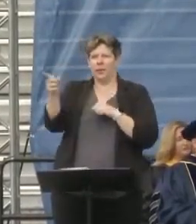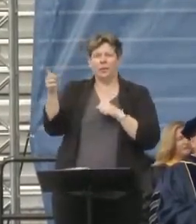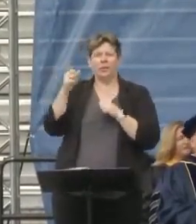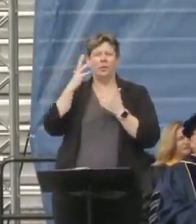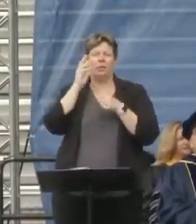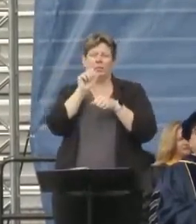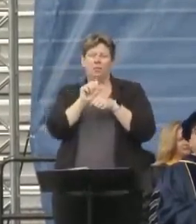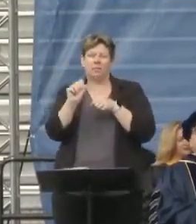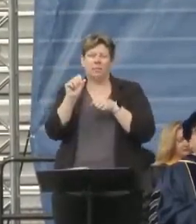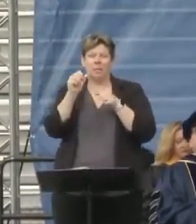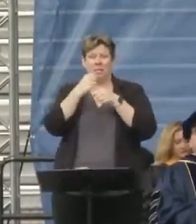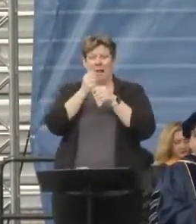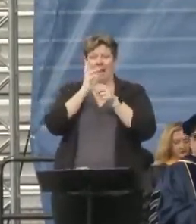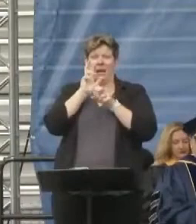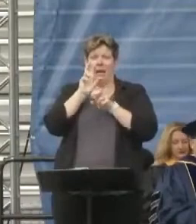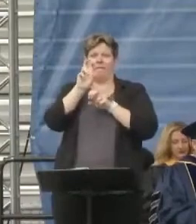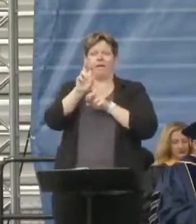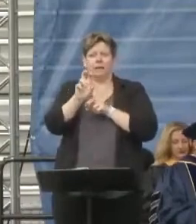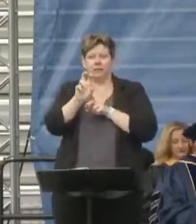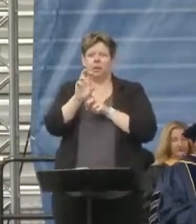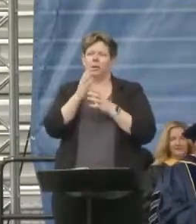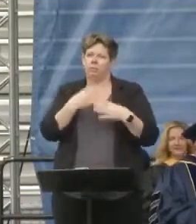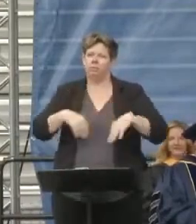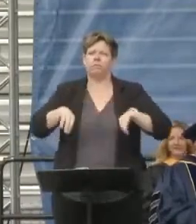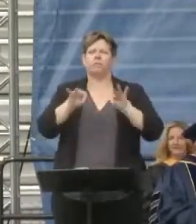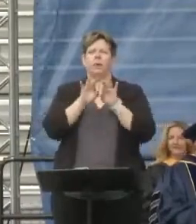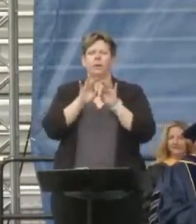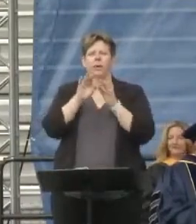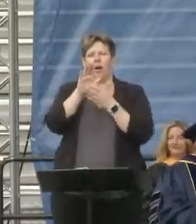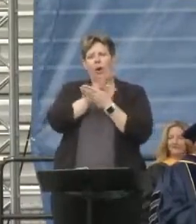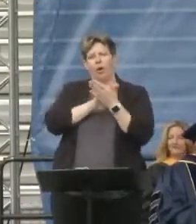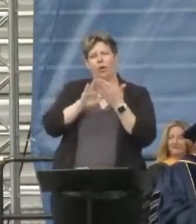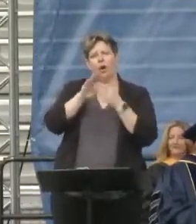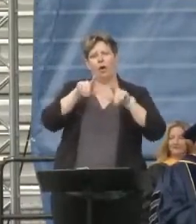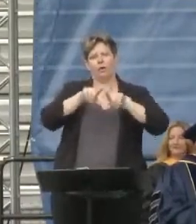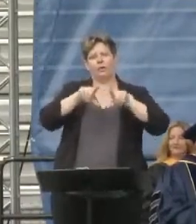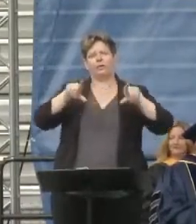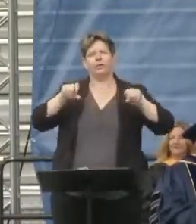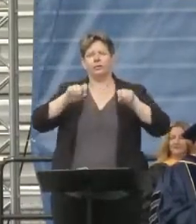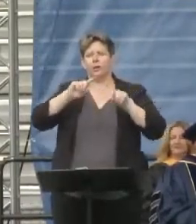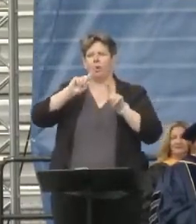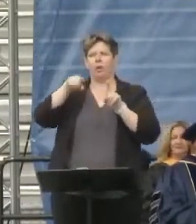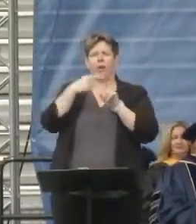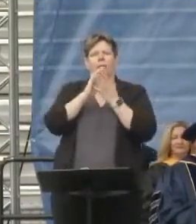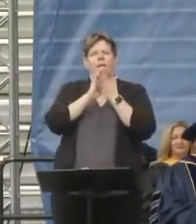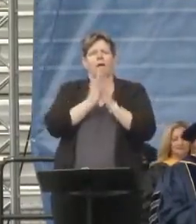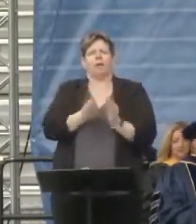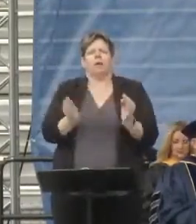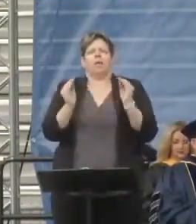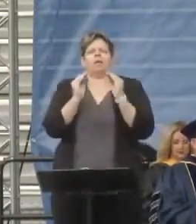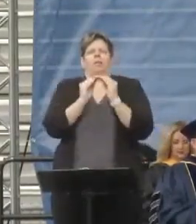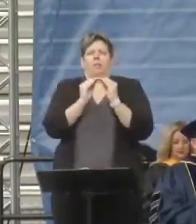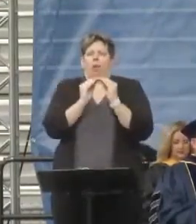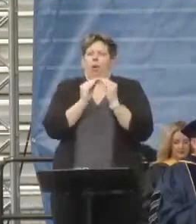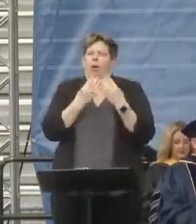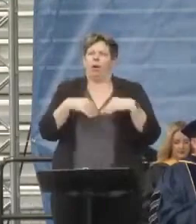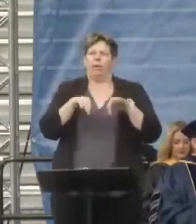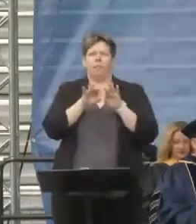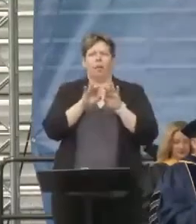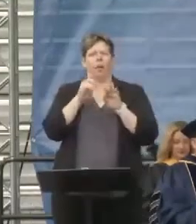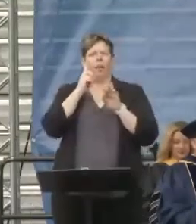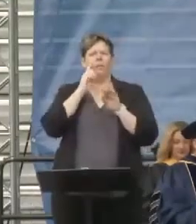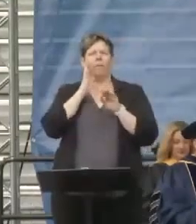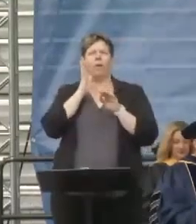incredibly worthwhile investment. A college degree is only becoming increasingly more vital to a